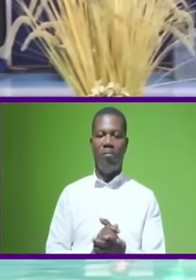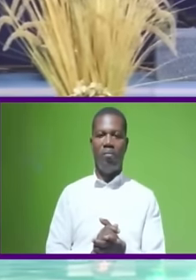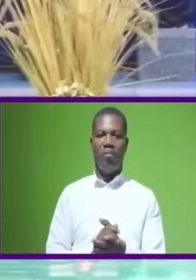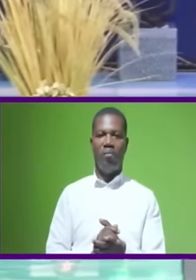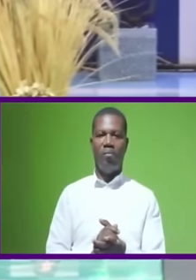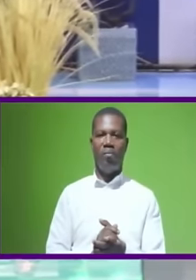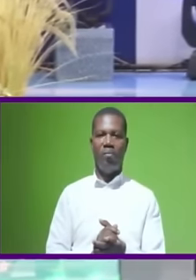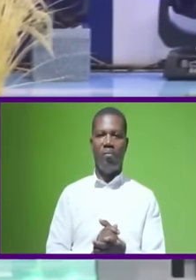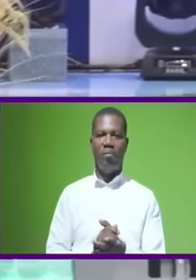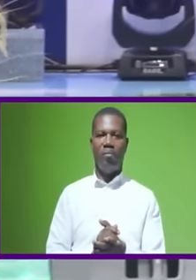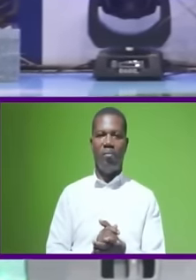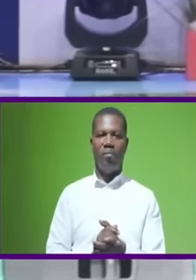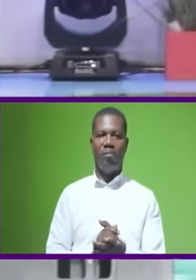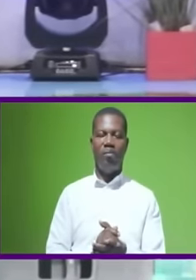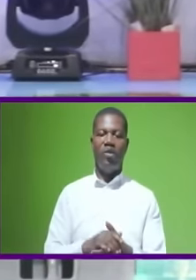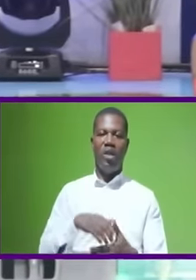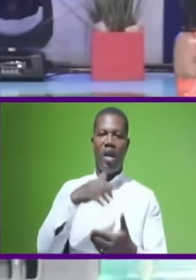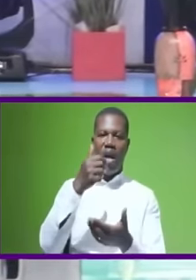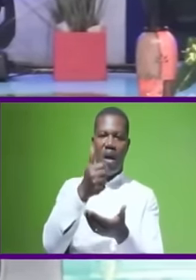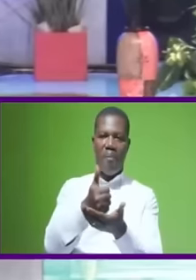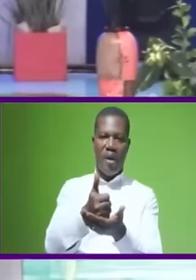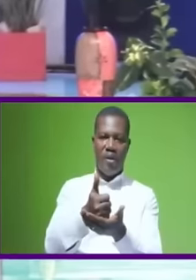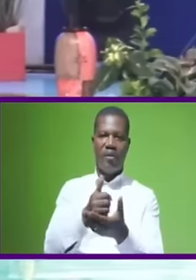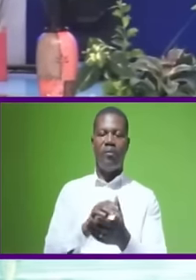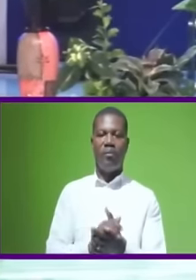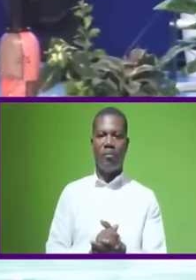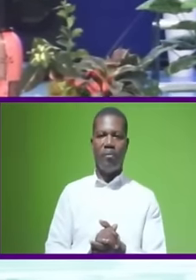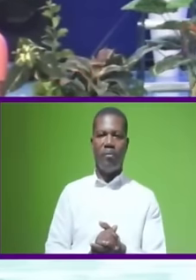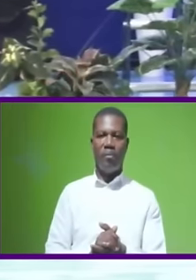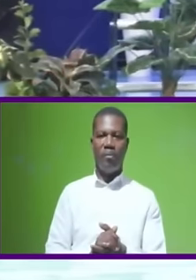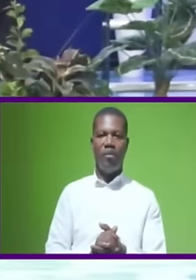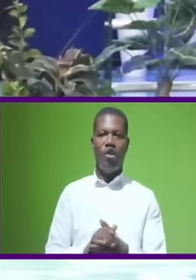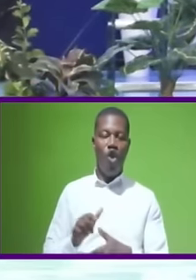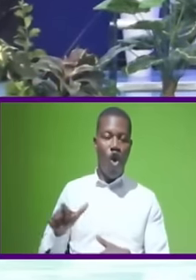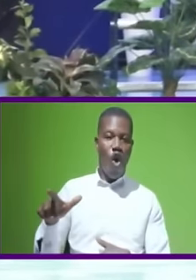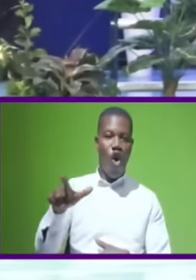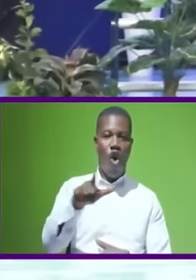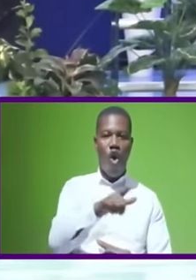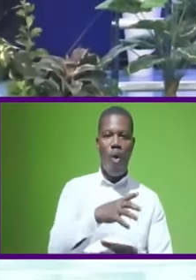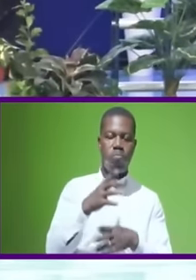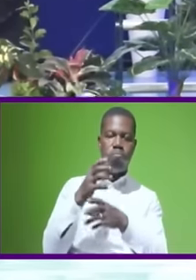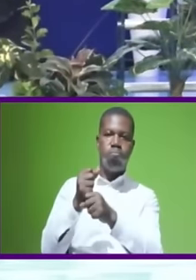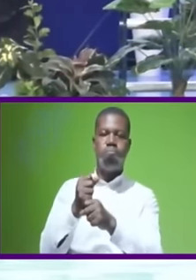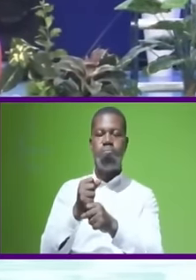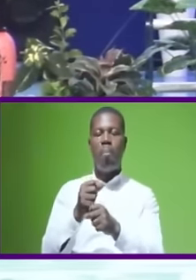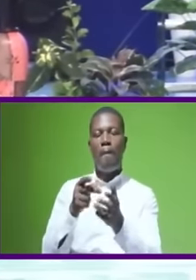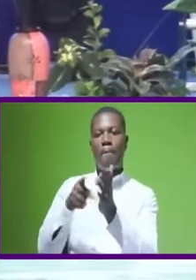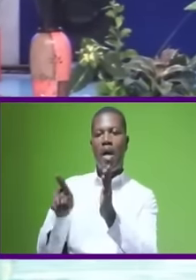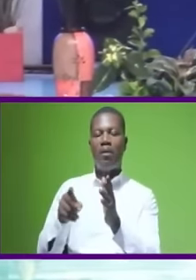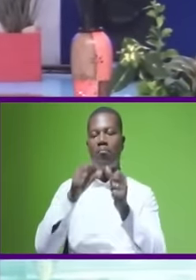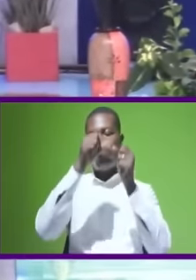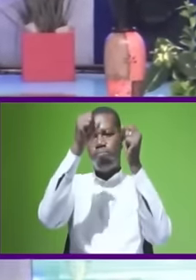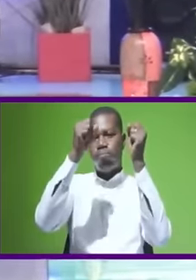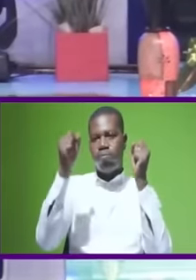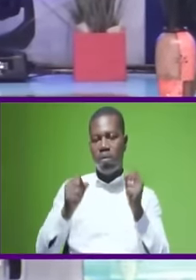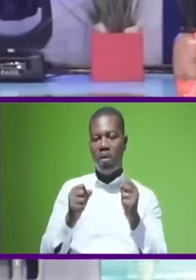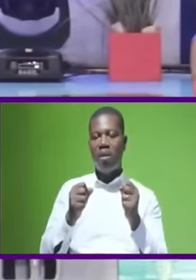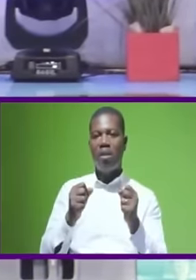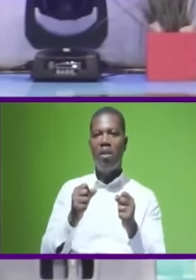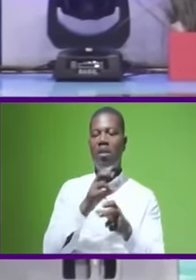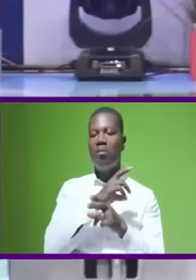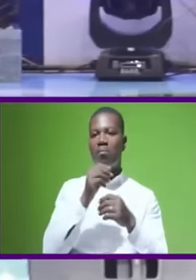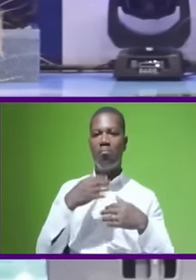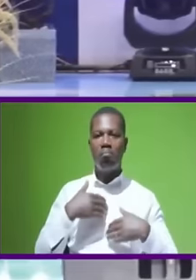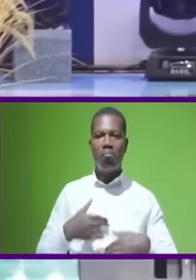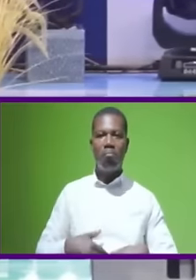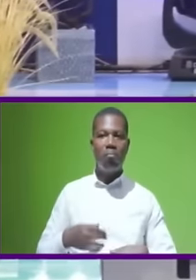men. Amen. Amen. Entinin yina kan structures no a anywhere be ehuno bi da.